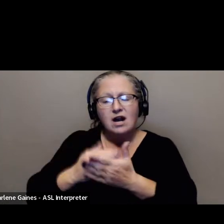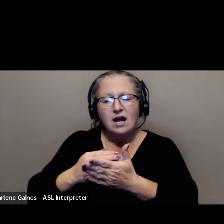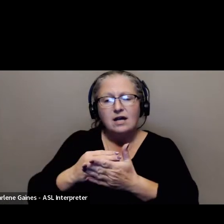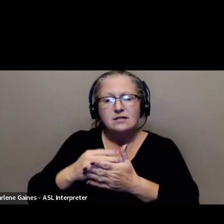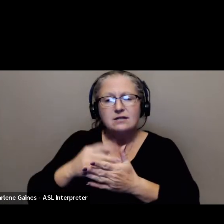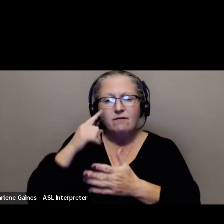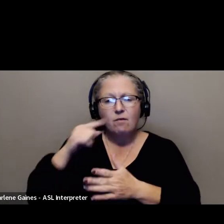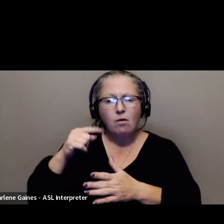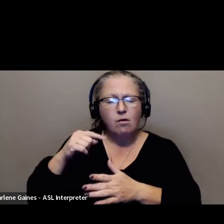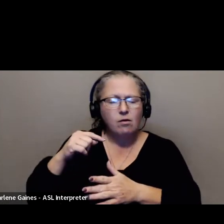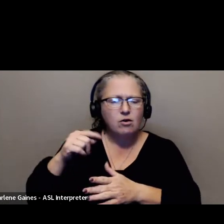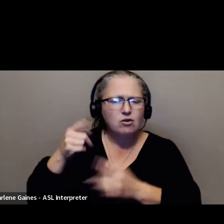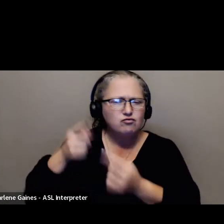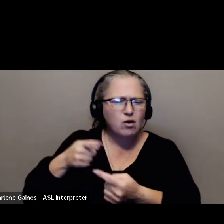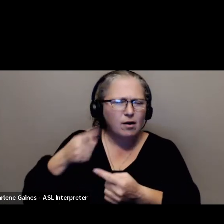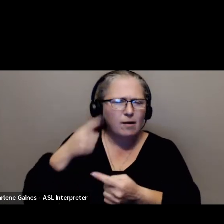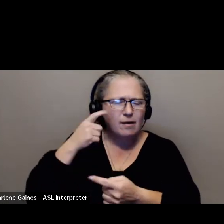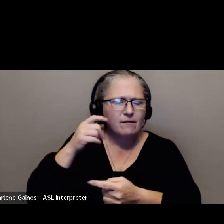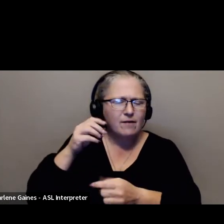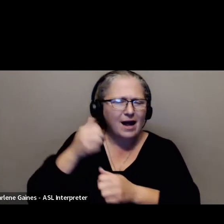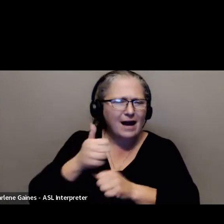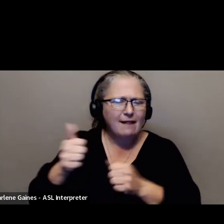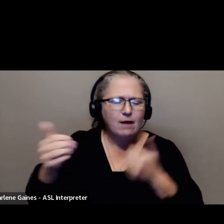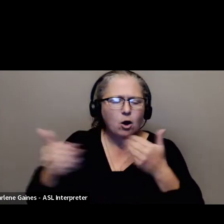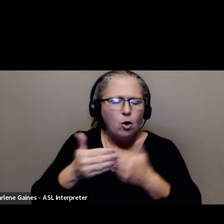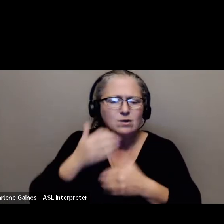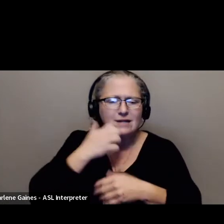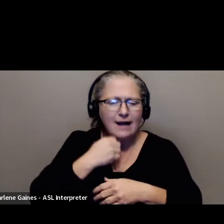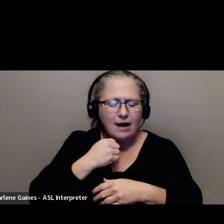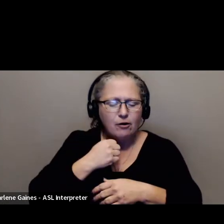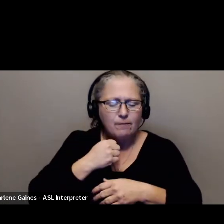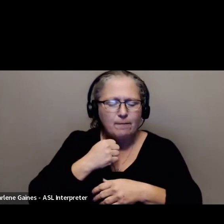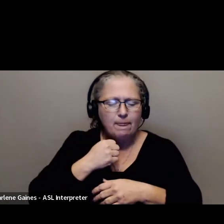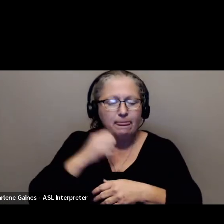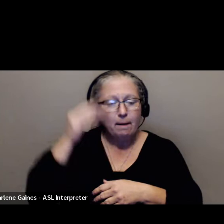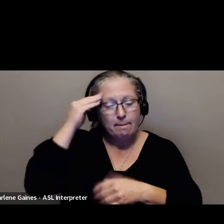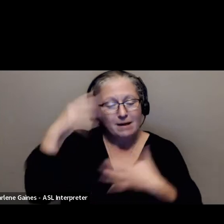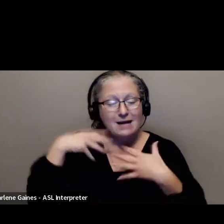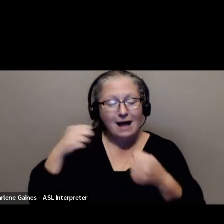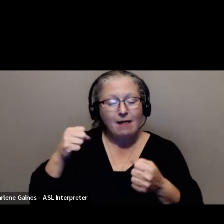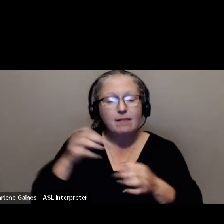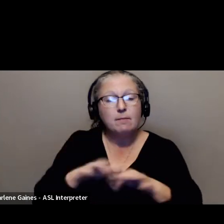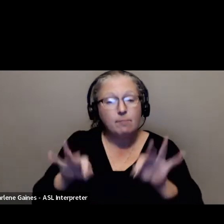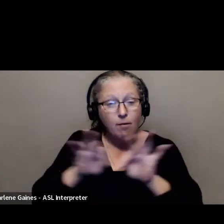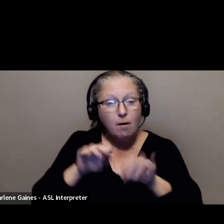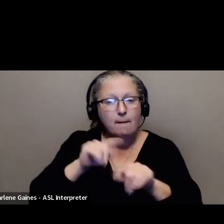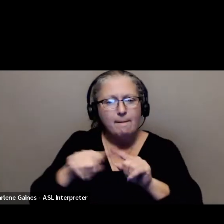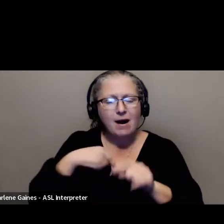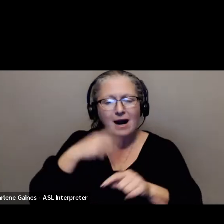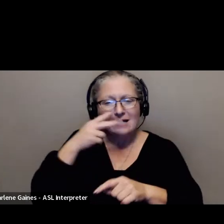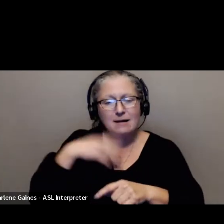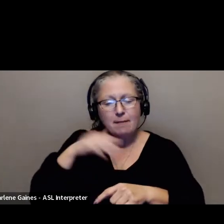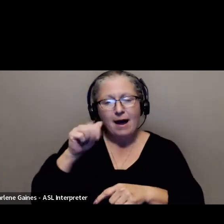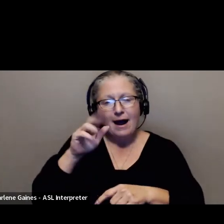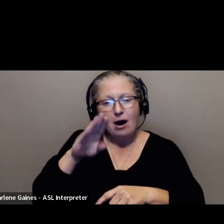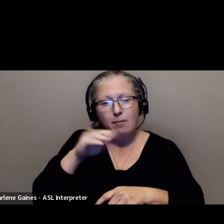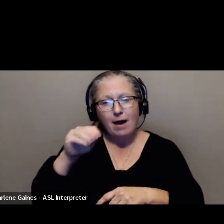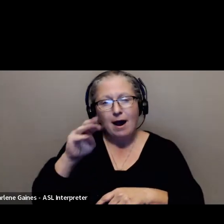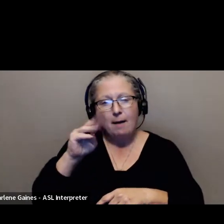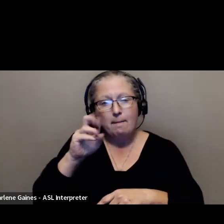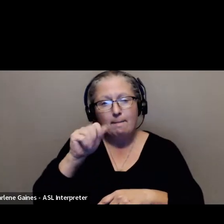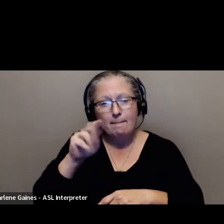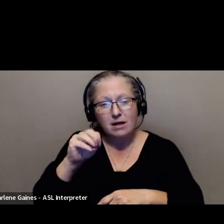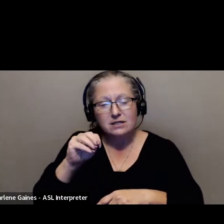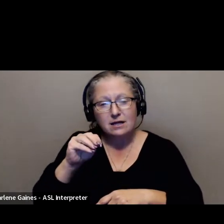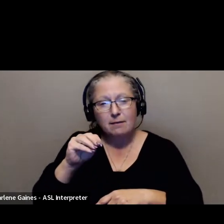and struggle as if that is anything close to care. Mental health matters, and yet I see my Arab and Muslim classmates move through the